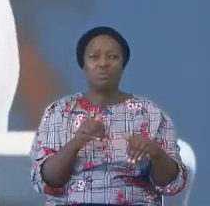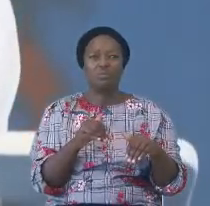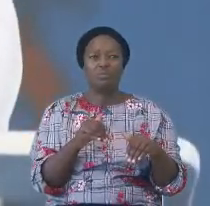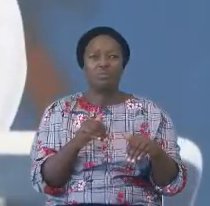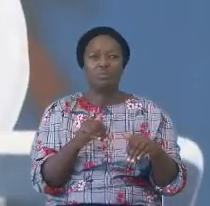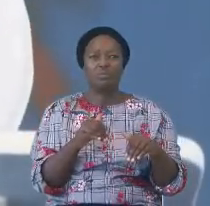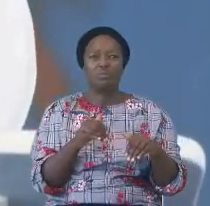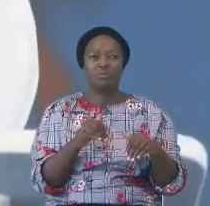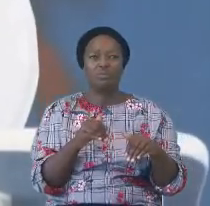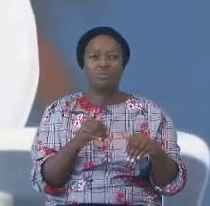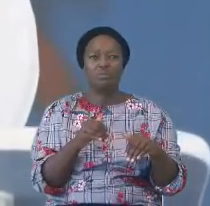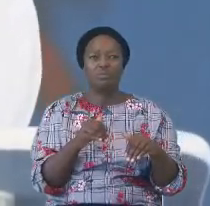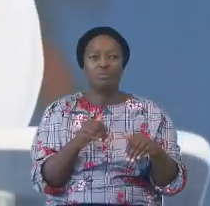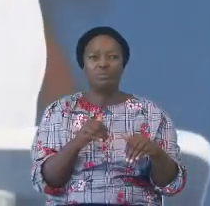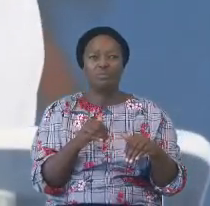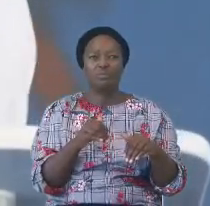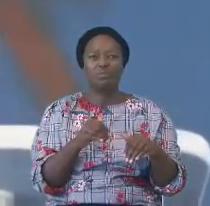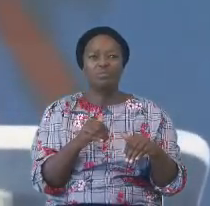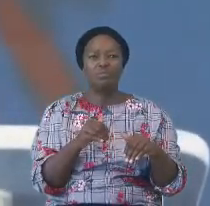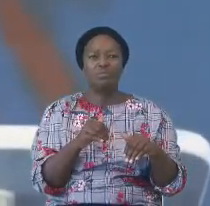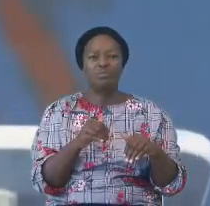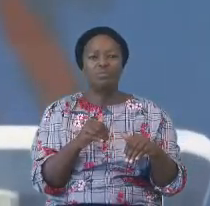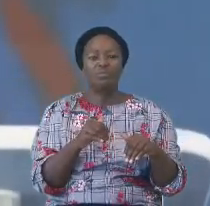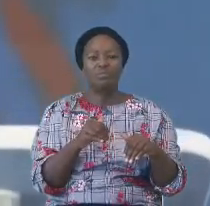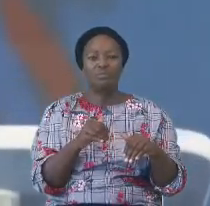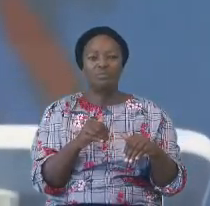the Lord, what have you done?